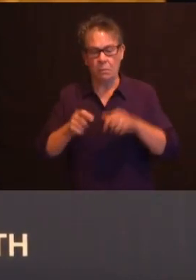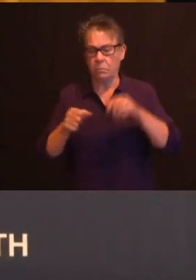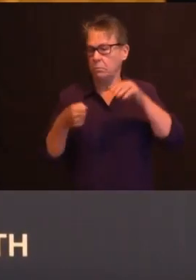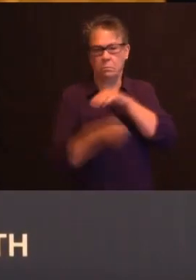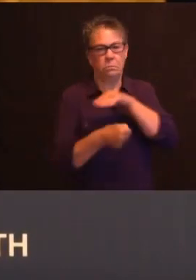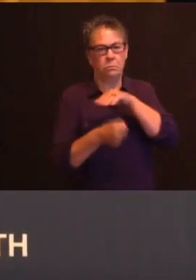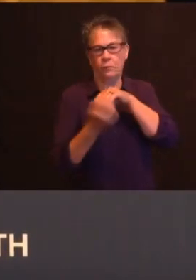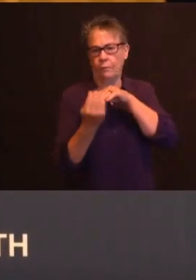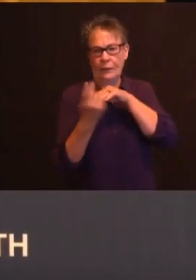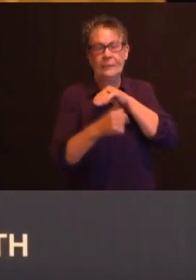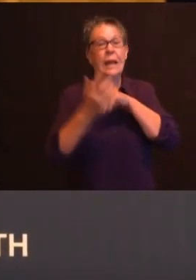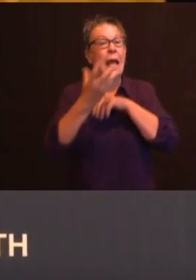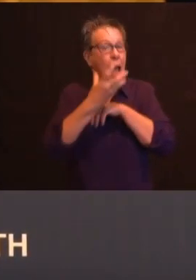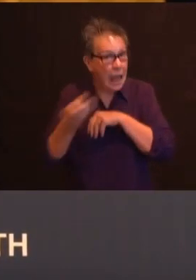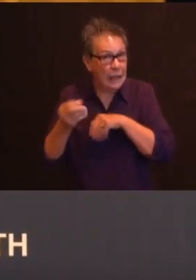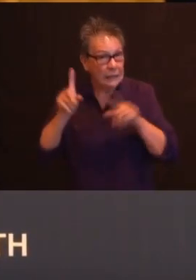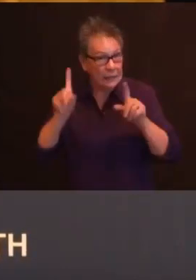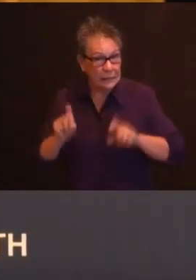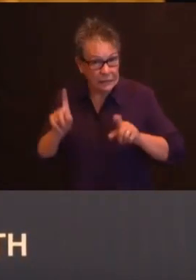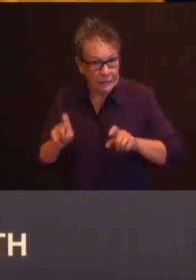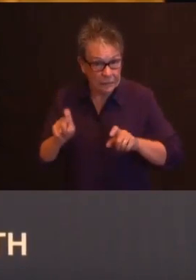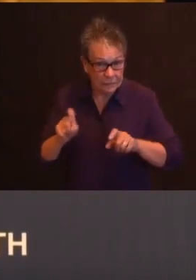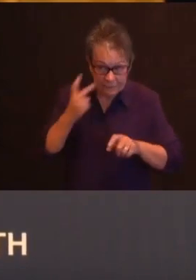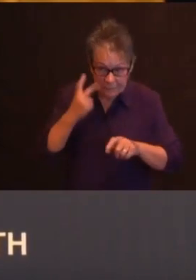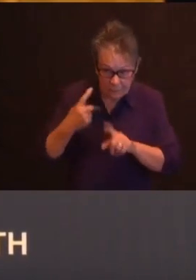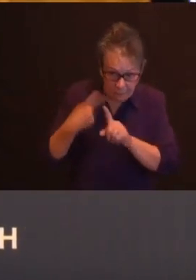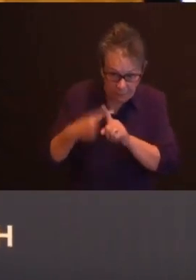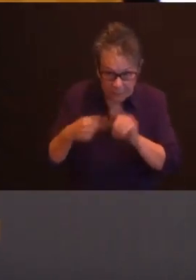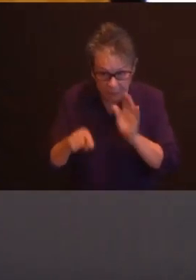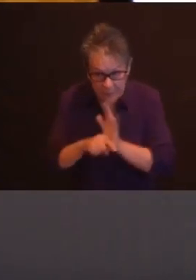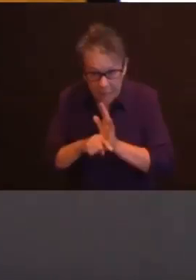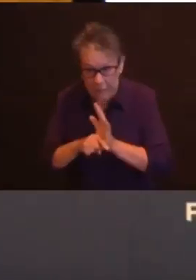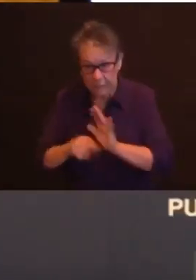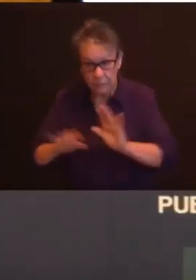well. And we'll fight our way through this. God bless you all. Thank you.